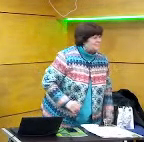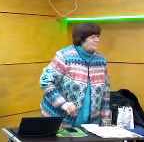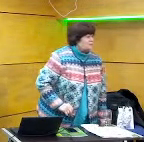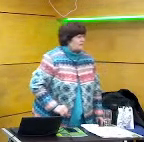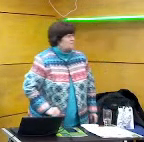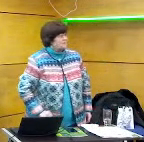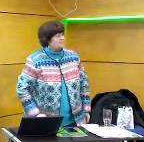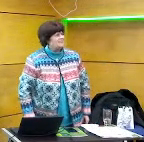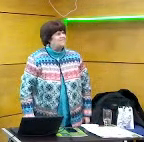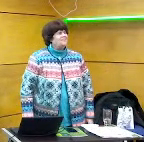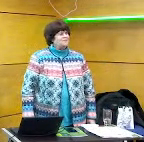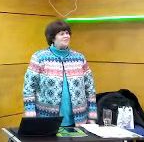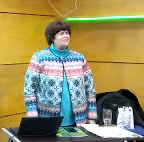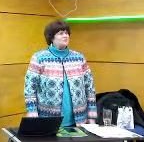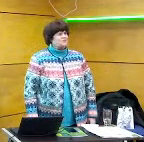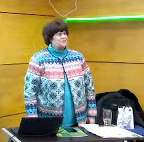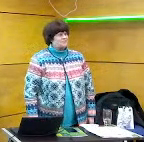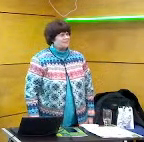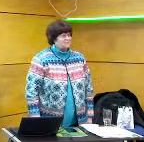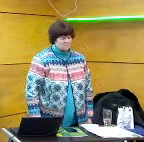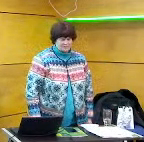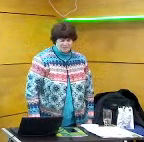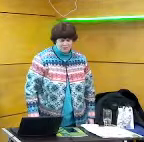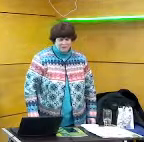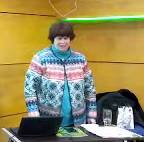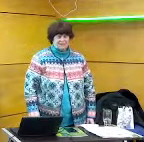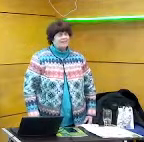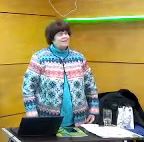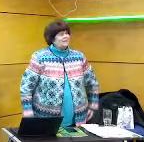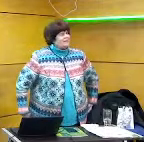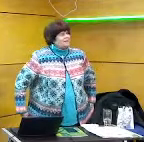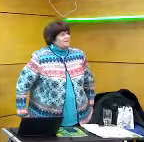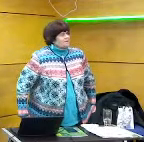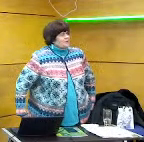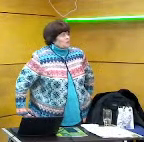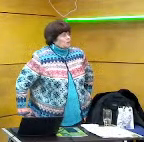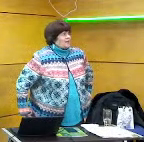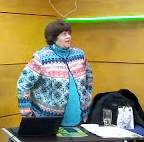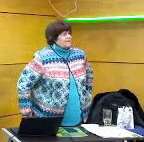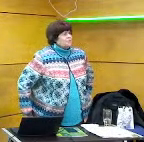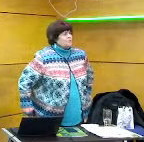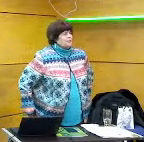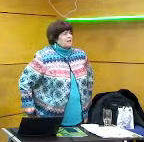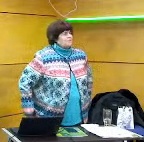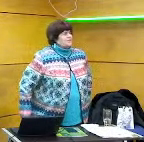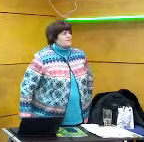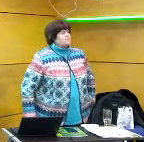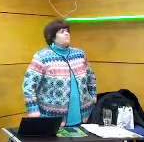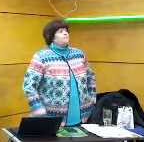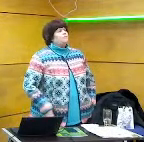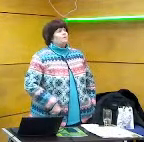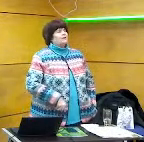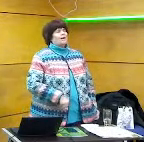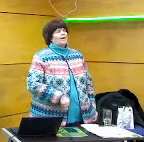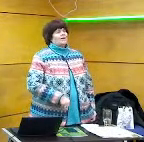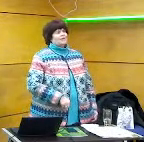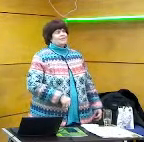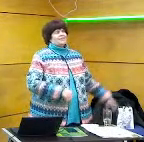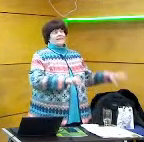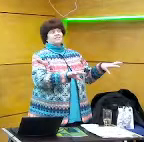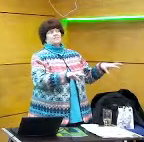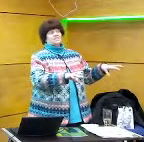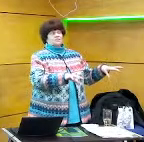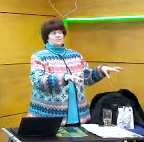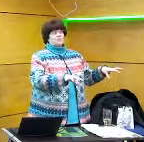You'll be able to reintroduce yourself and finish. We gotta get through a couple of things before